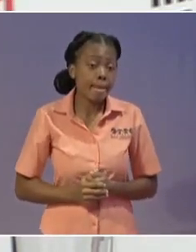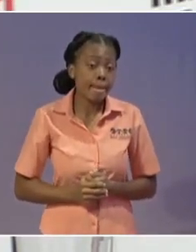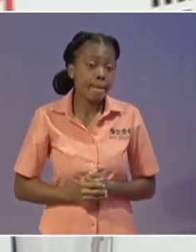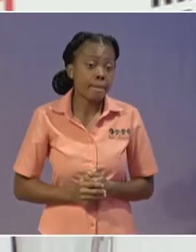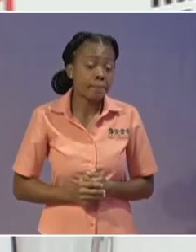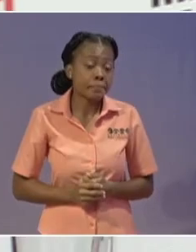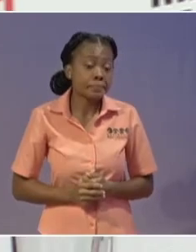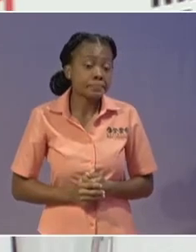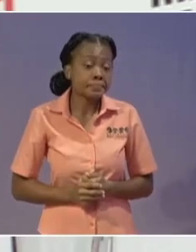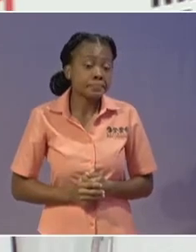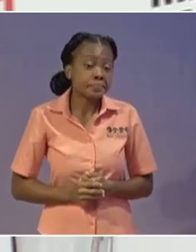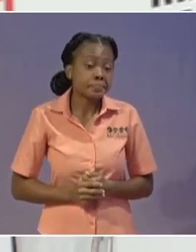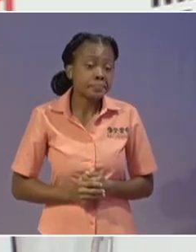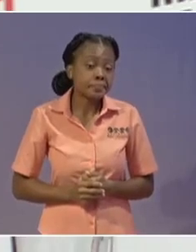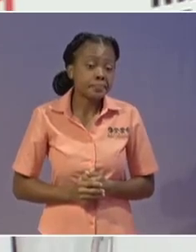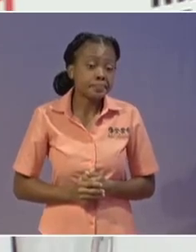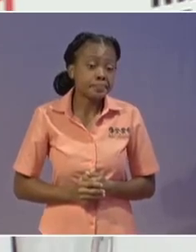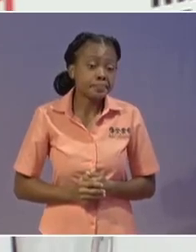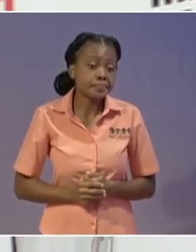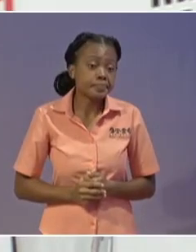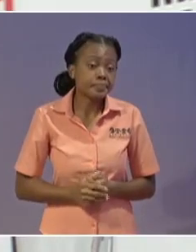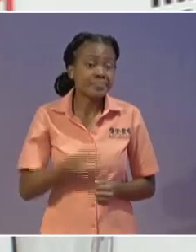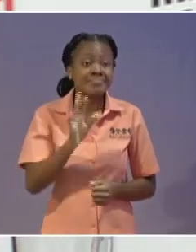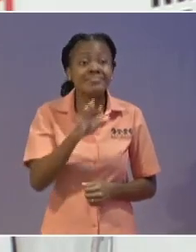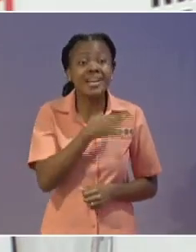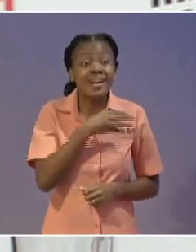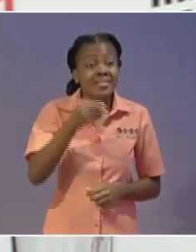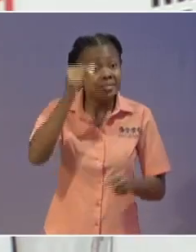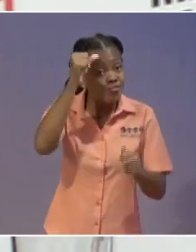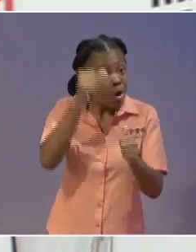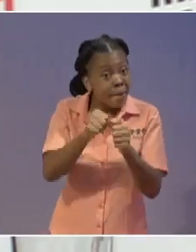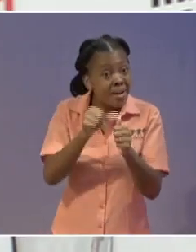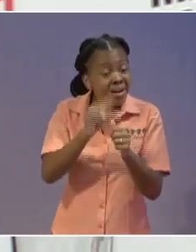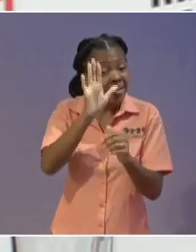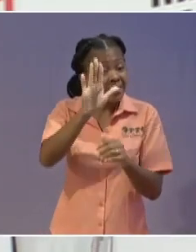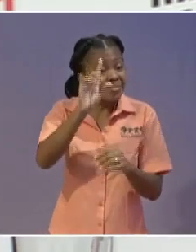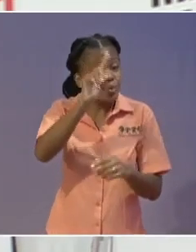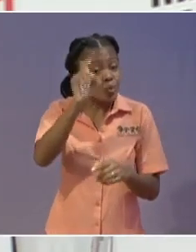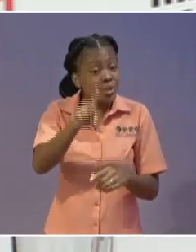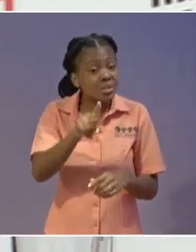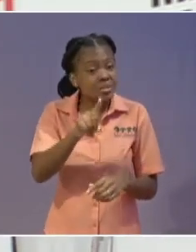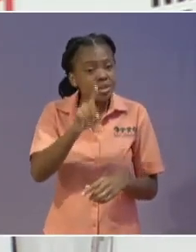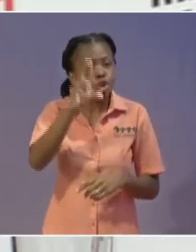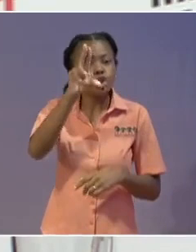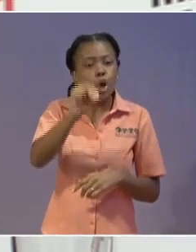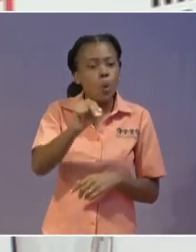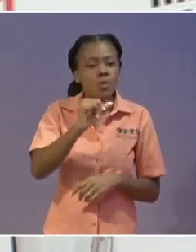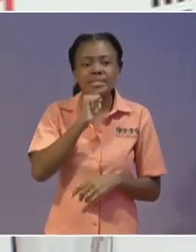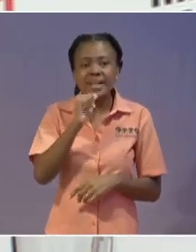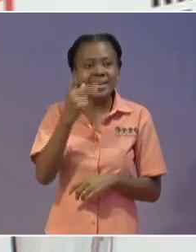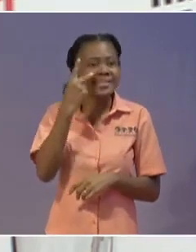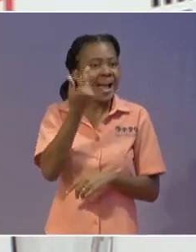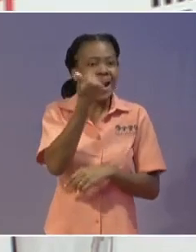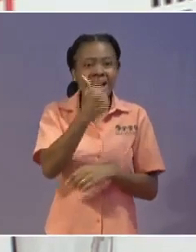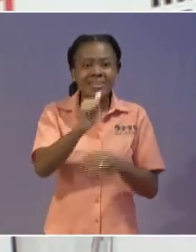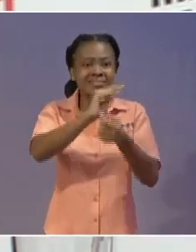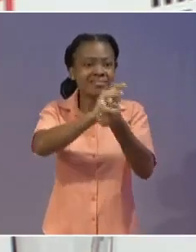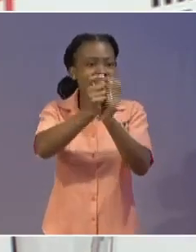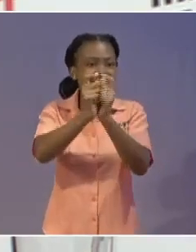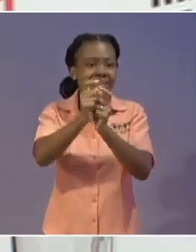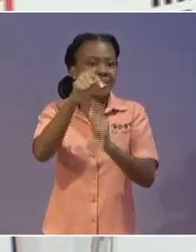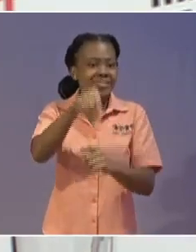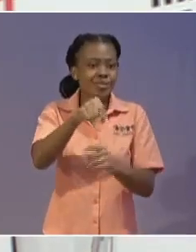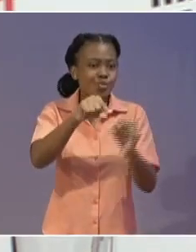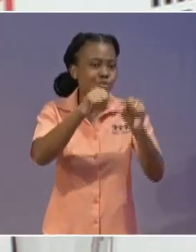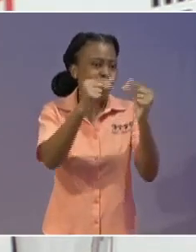the unvaccinated. And to answer your question directly, no, we haven't been seeing any changes in those sort of subgroup trends.